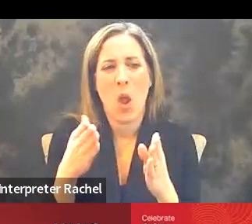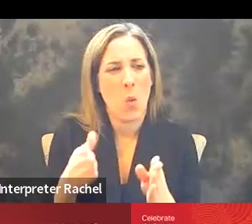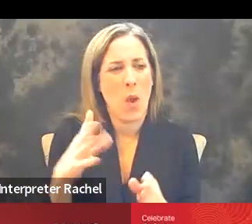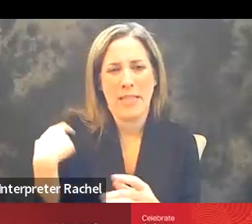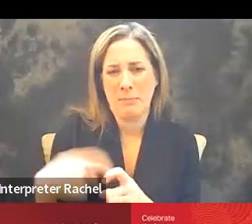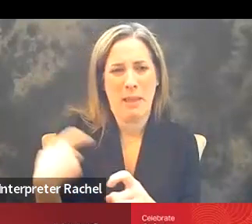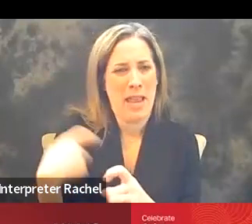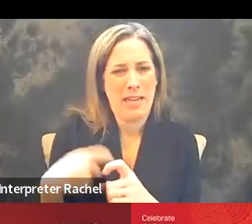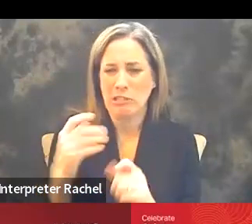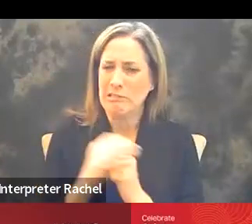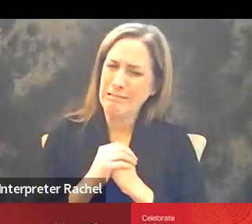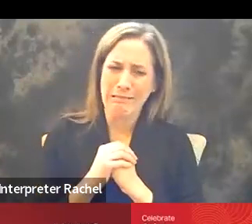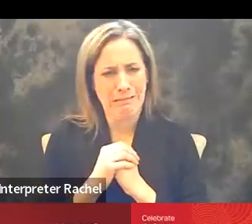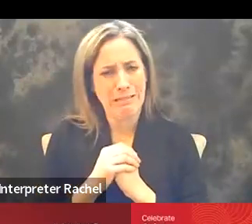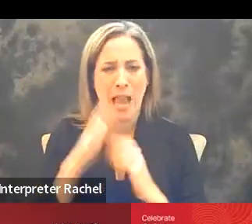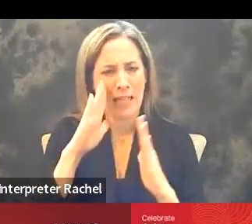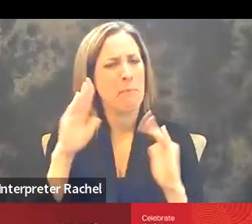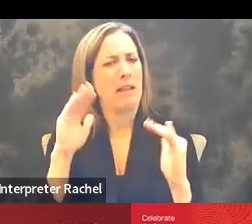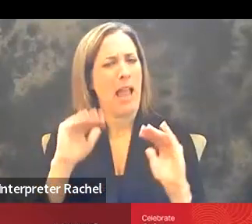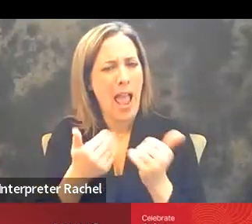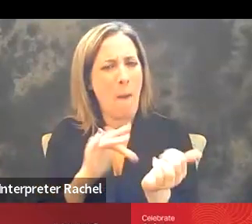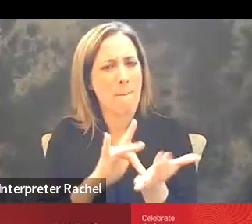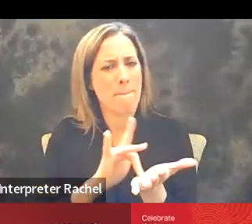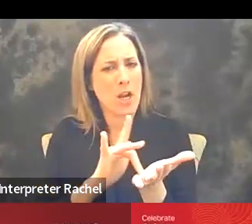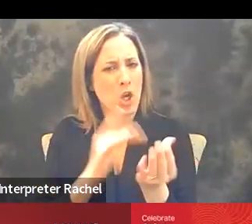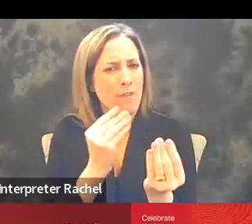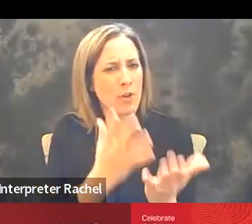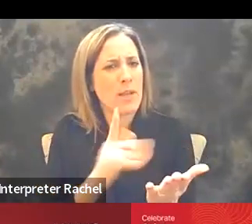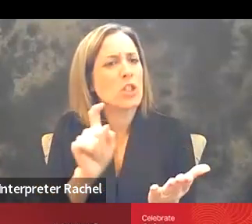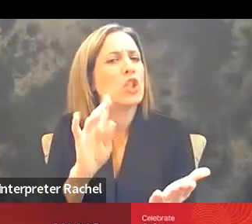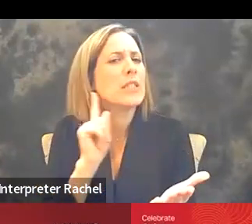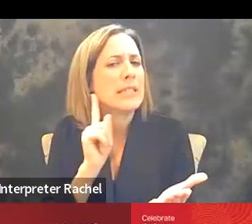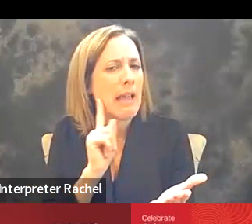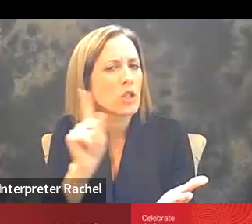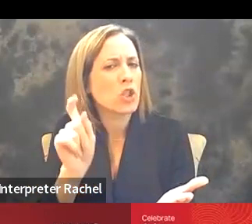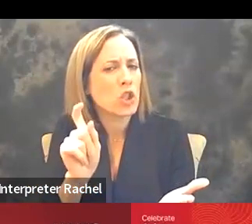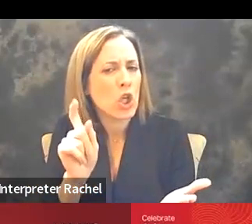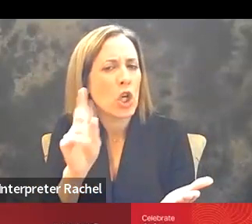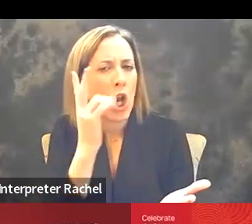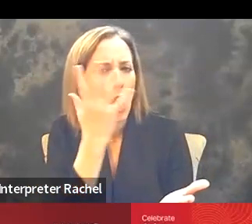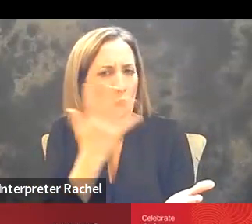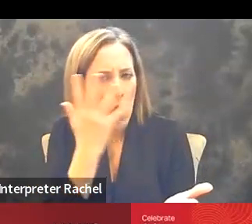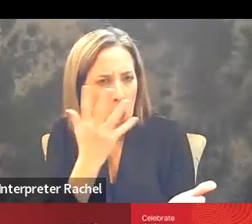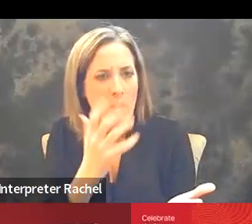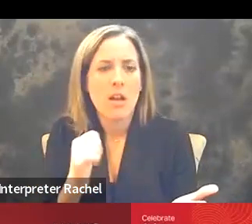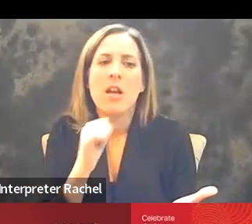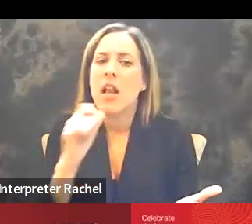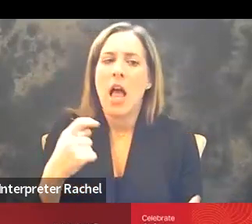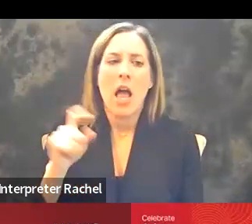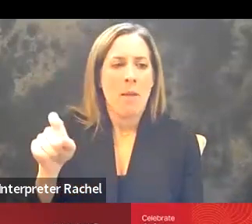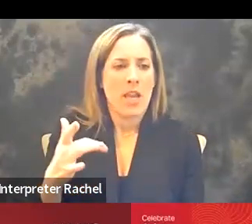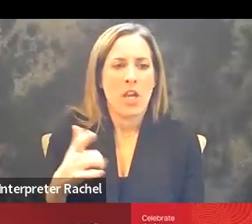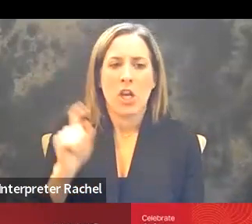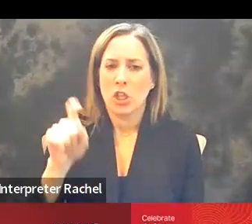certain expectation of how medical materials should sound. And I don't mean they have to sound